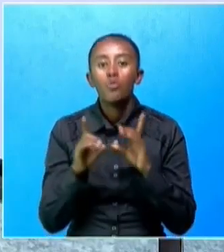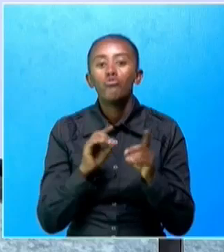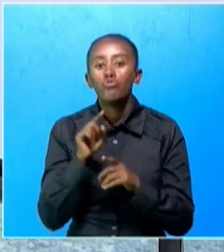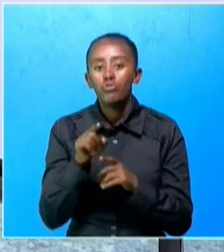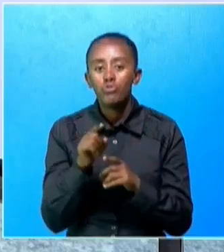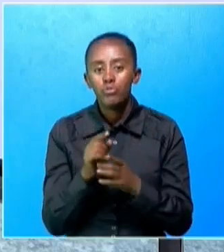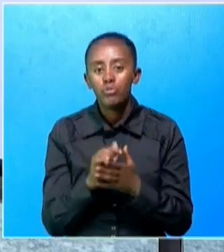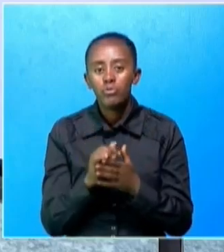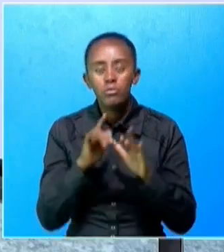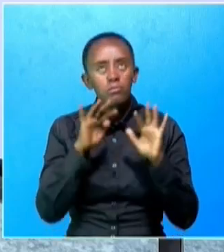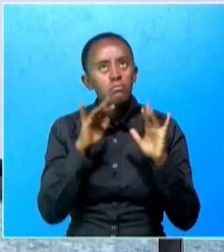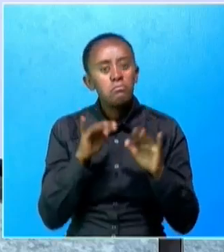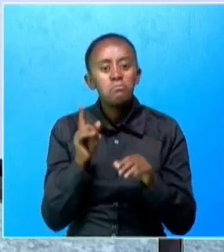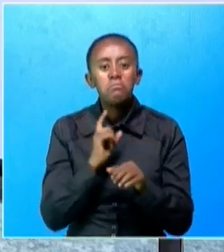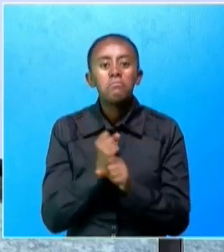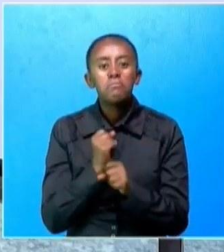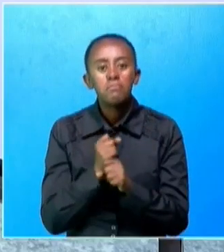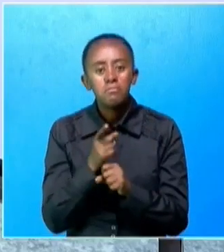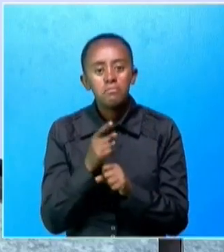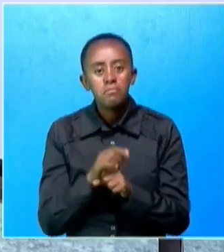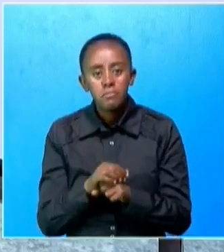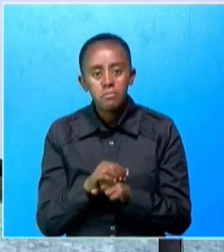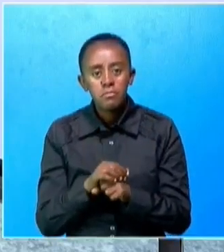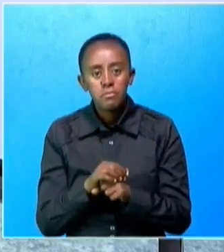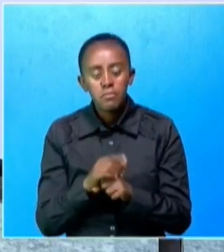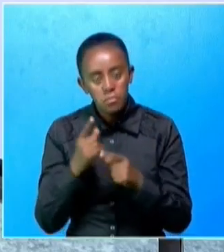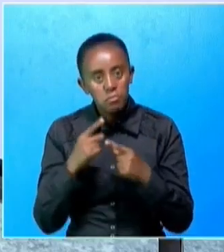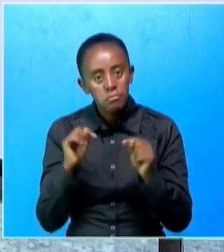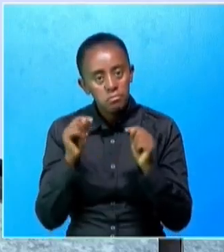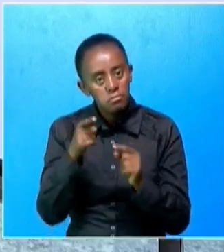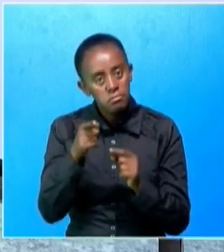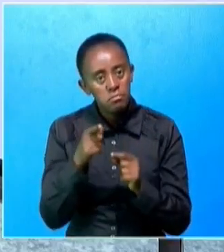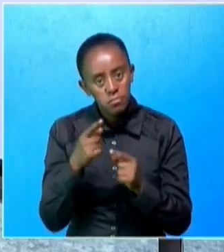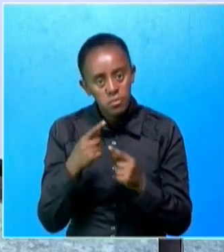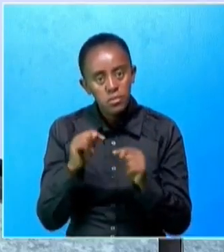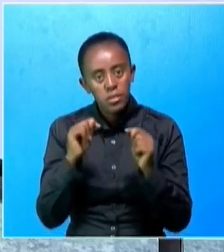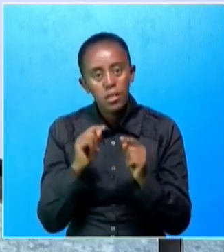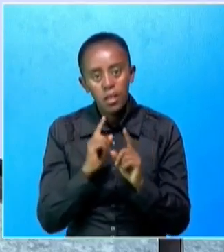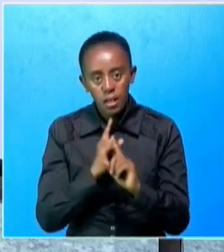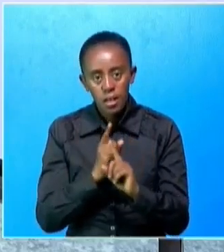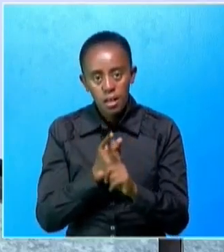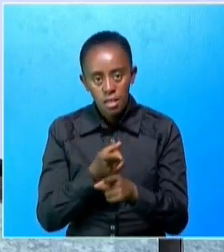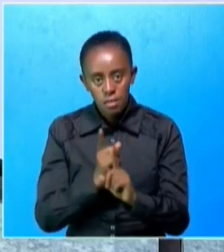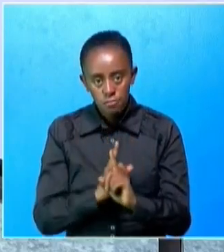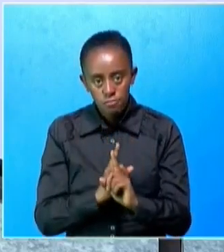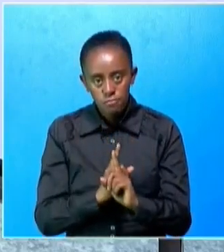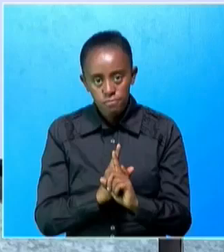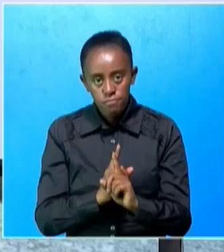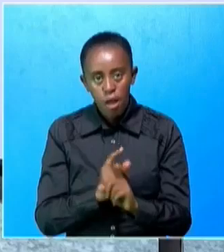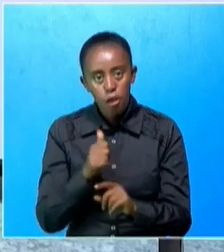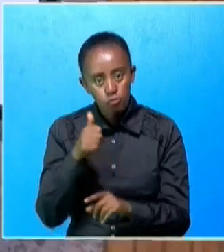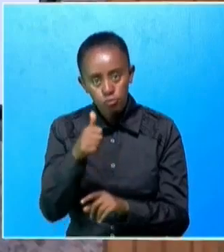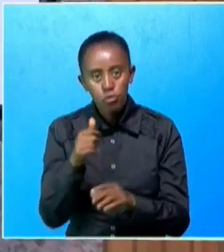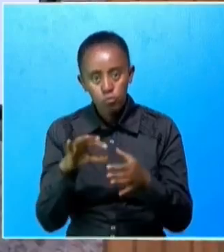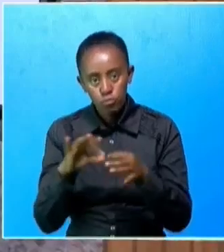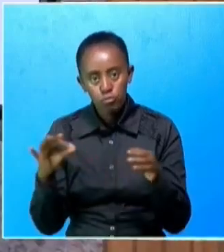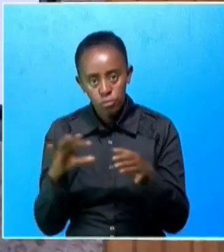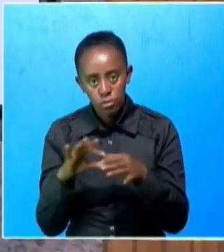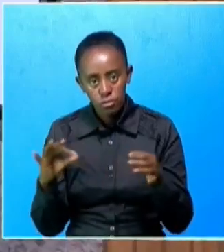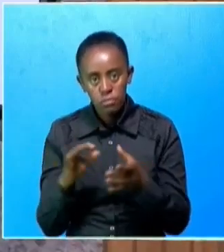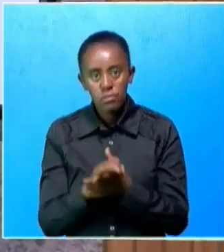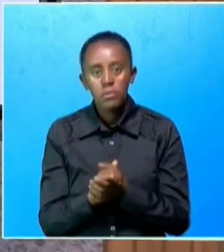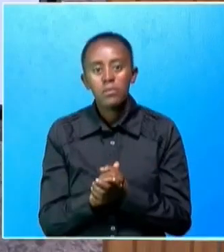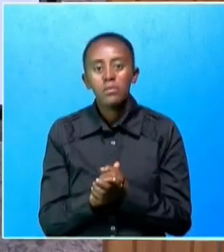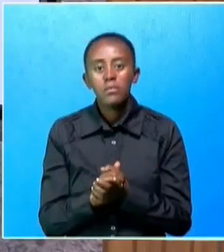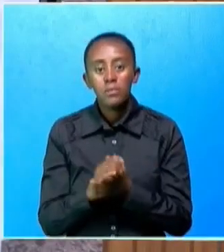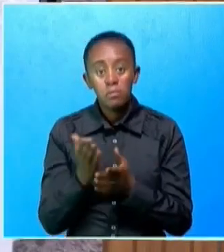when it rains? Just try to answer this question and then try to do your sentence as you have